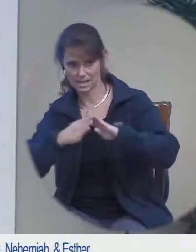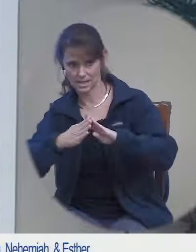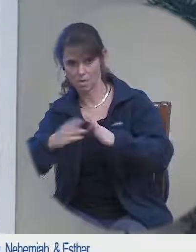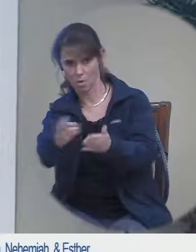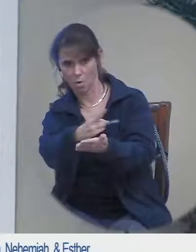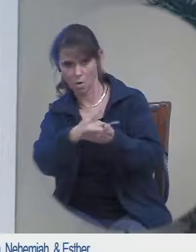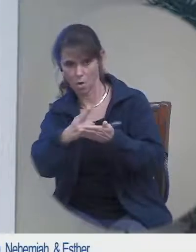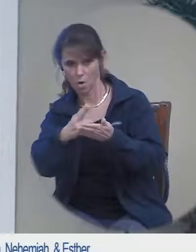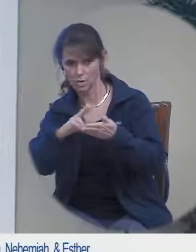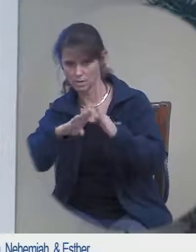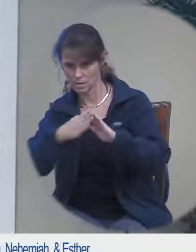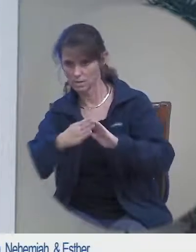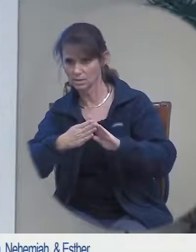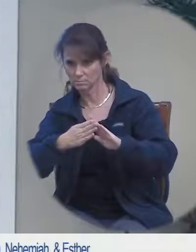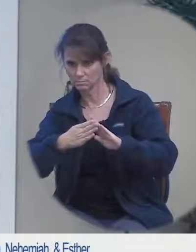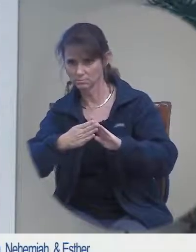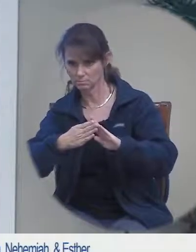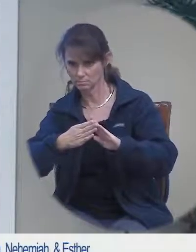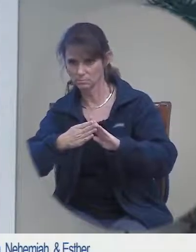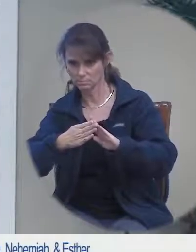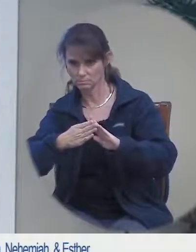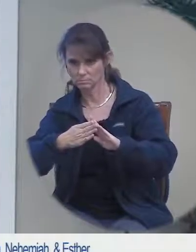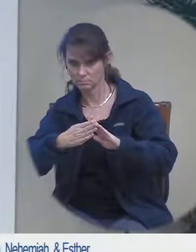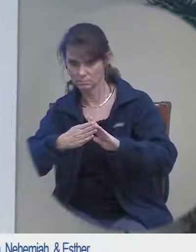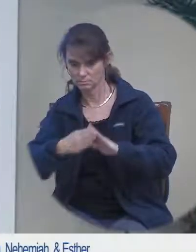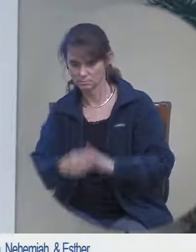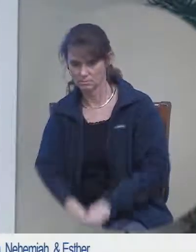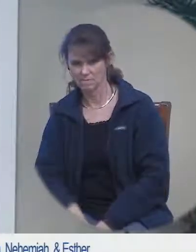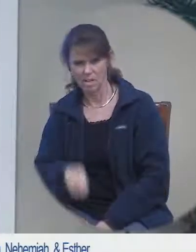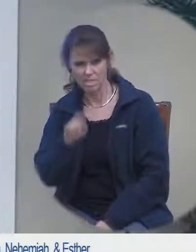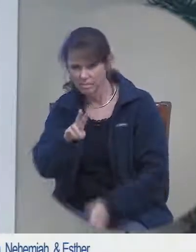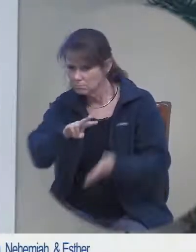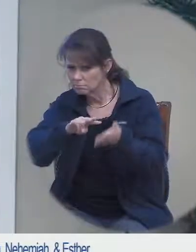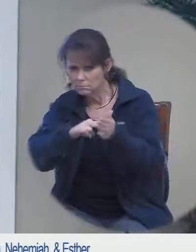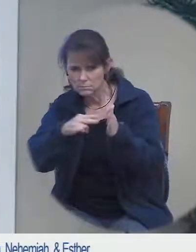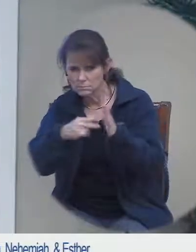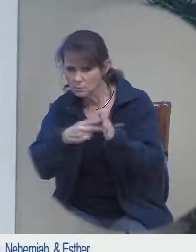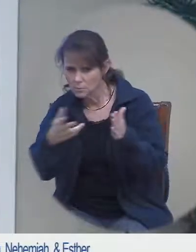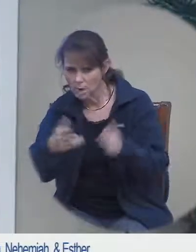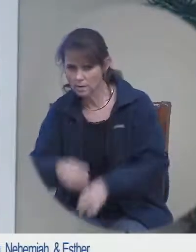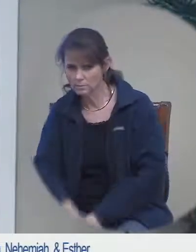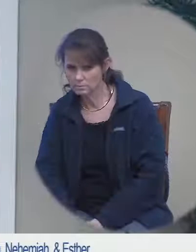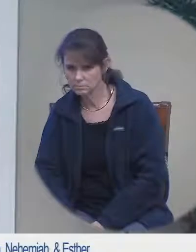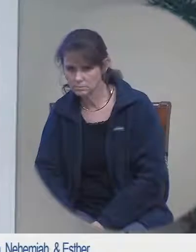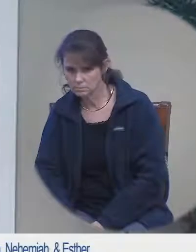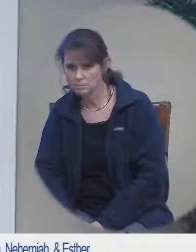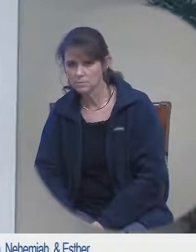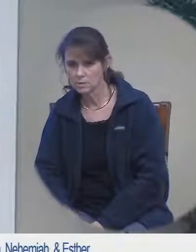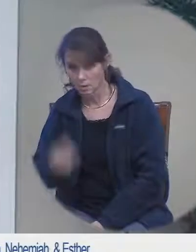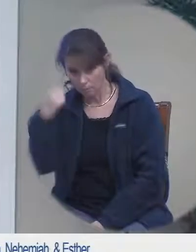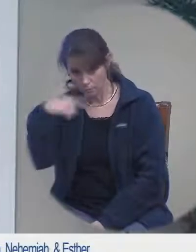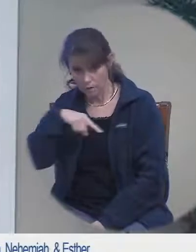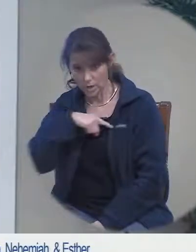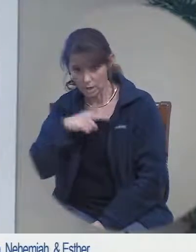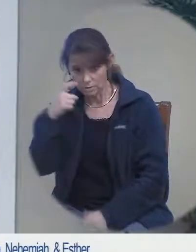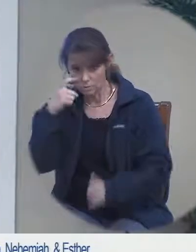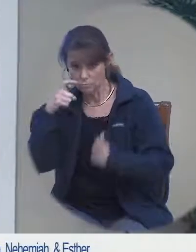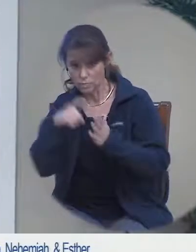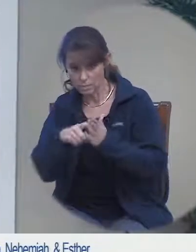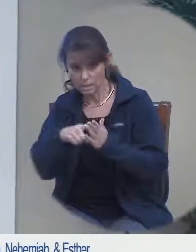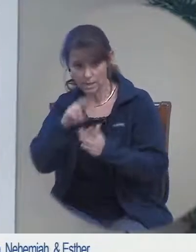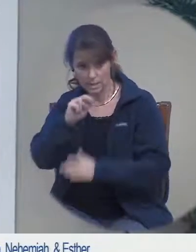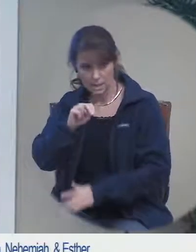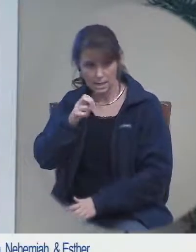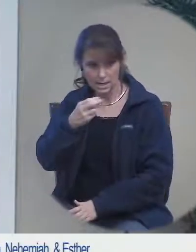the intention for us is maybe twofold. First of all, to recognize that what Nehemiah and Ezra